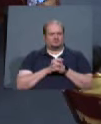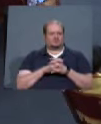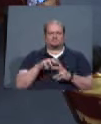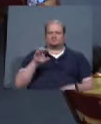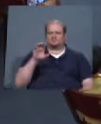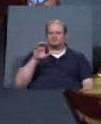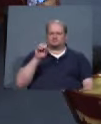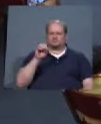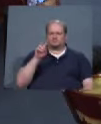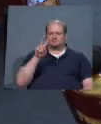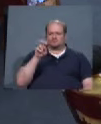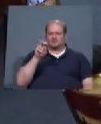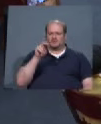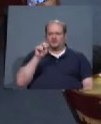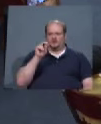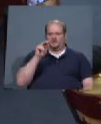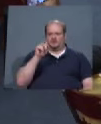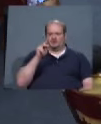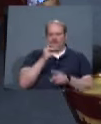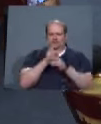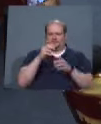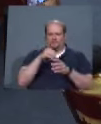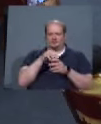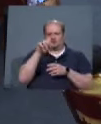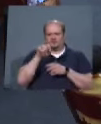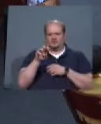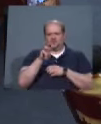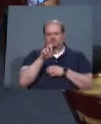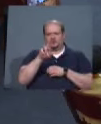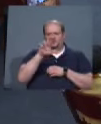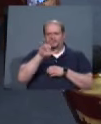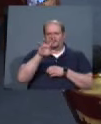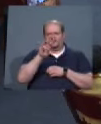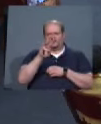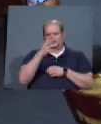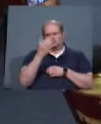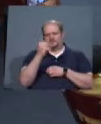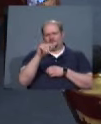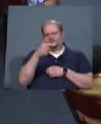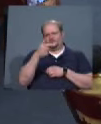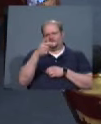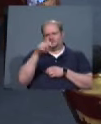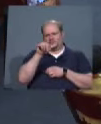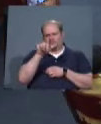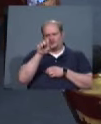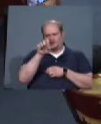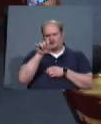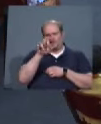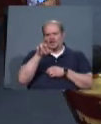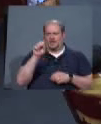Covenant Keepers in Southwest Little Rock at 5615 Gower Springs Road.